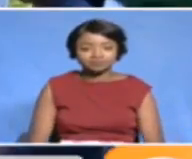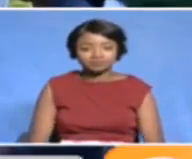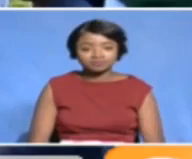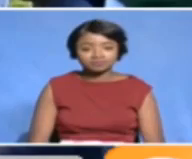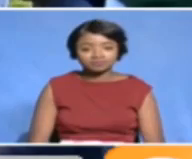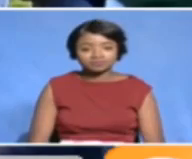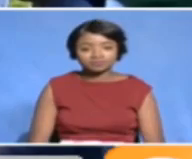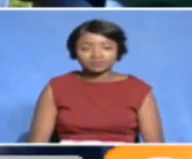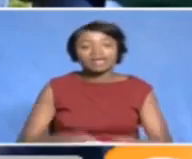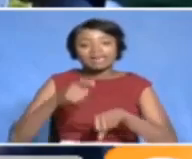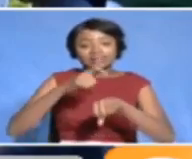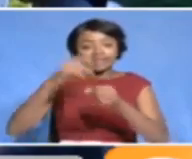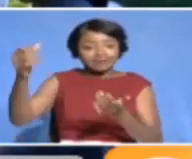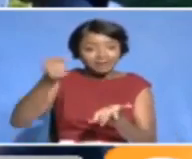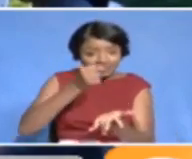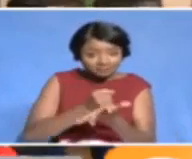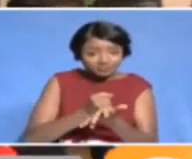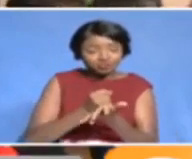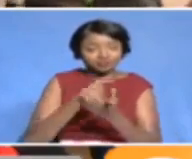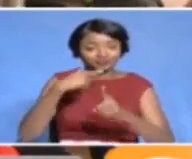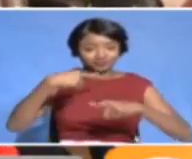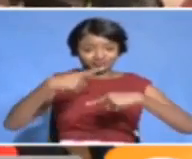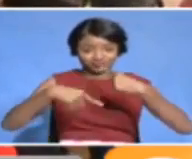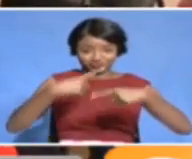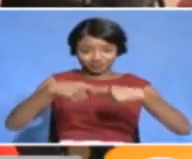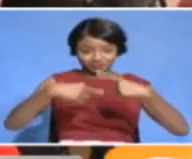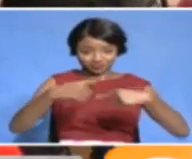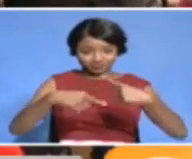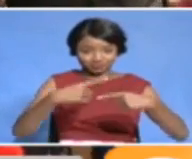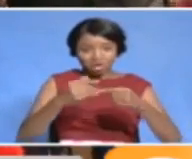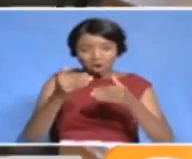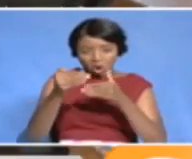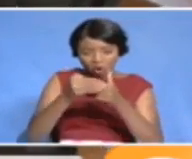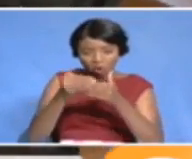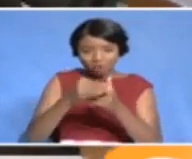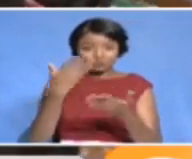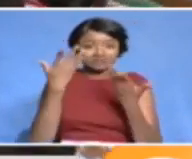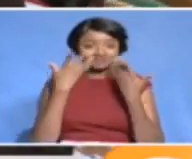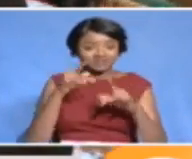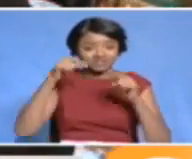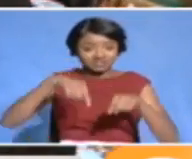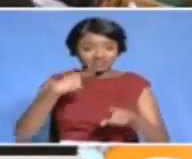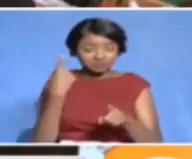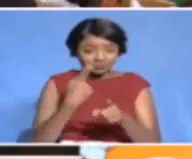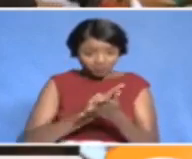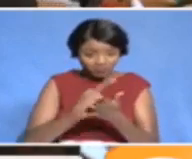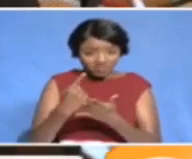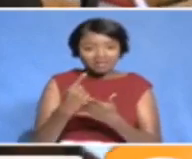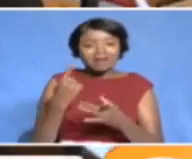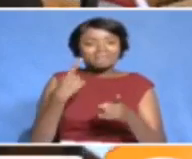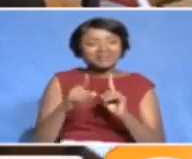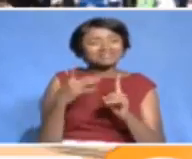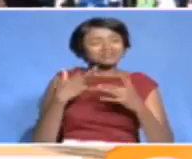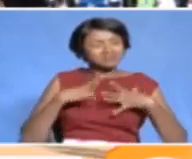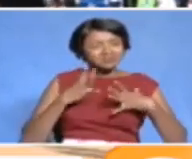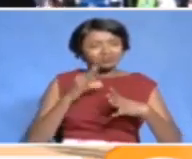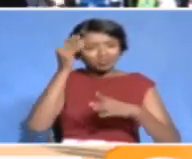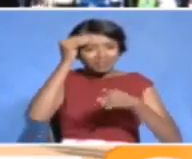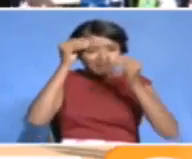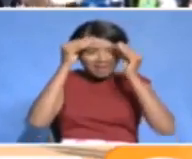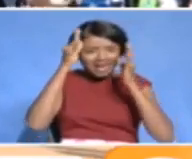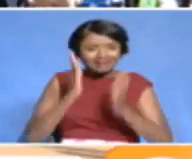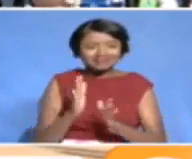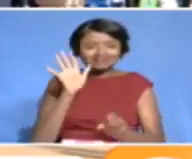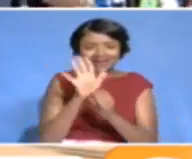As the admission exercise for Form 1 students gets into its home stretch this week, the matrix of the high number of learners who have joined